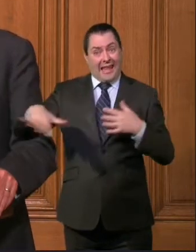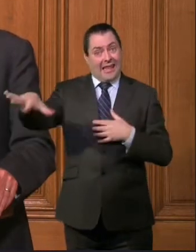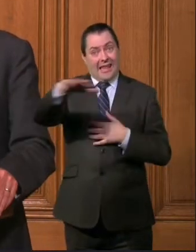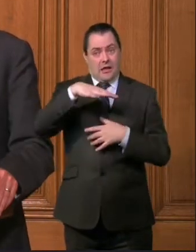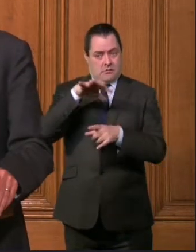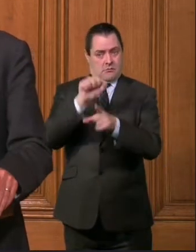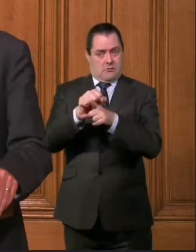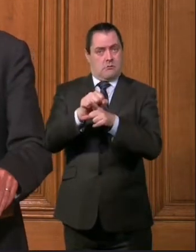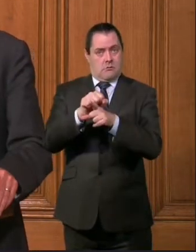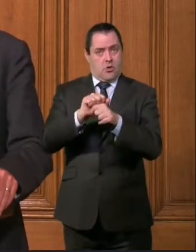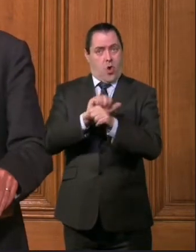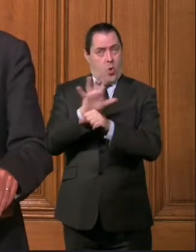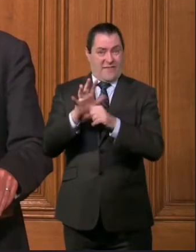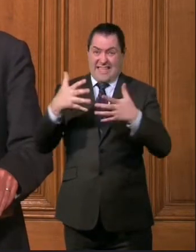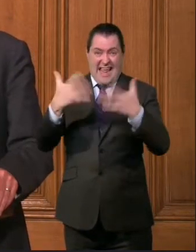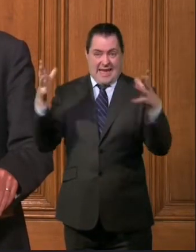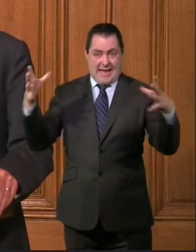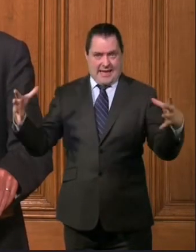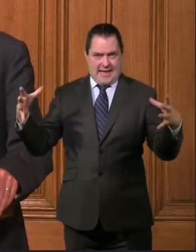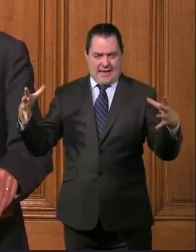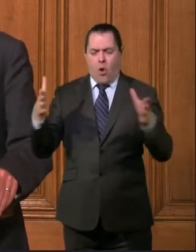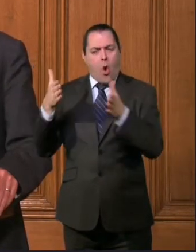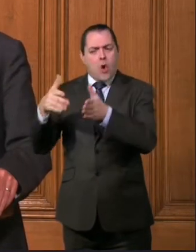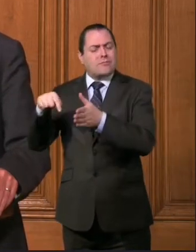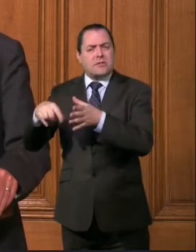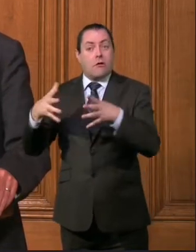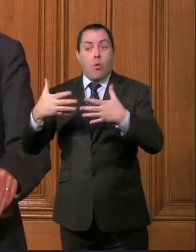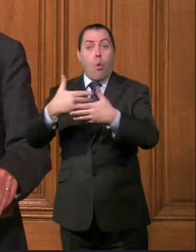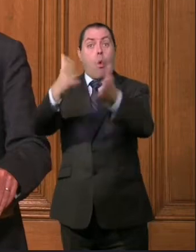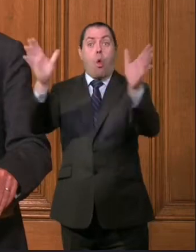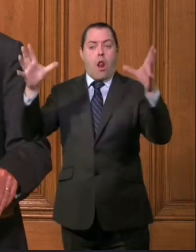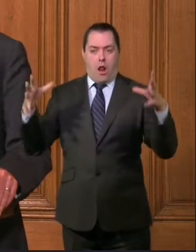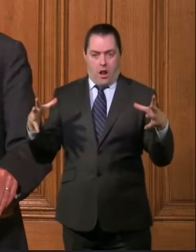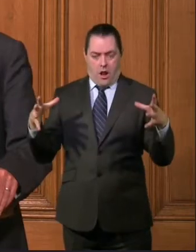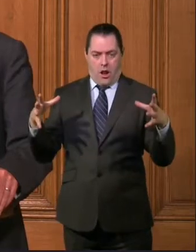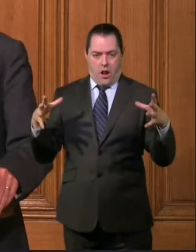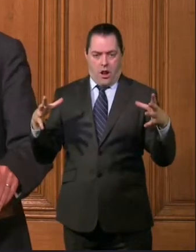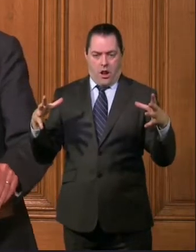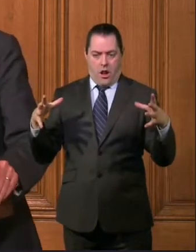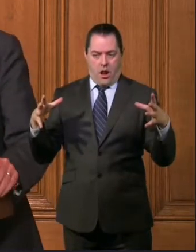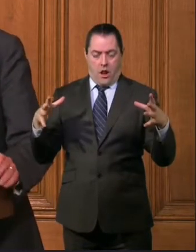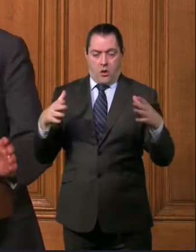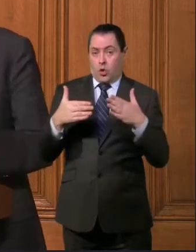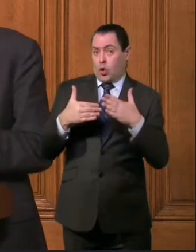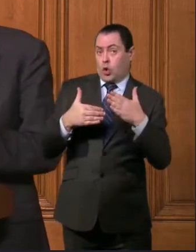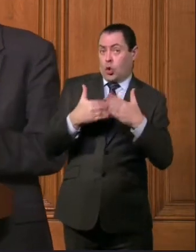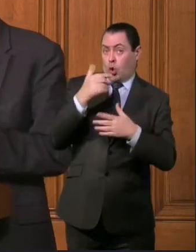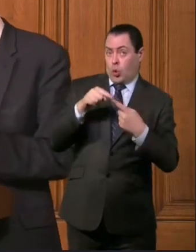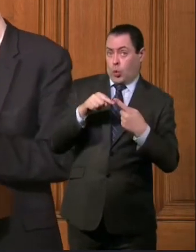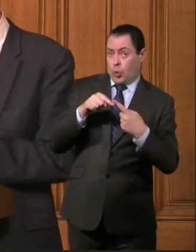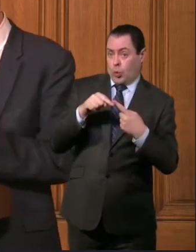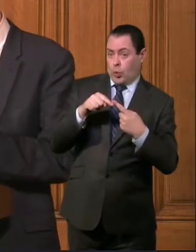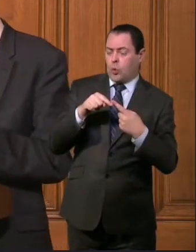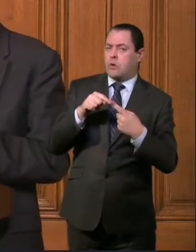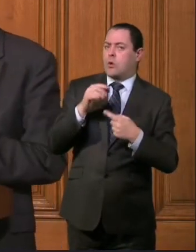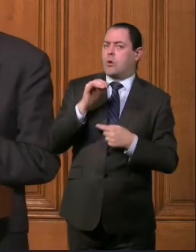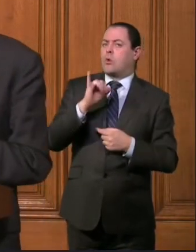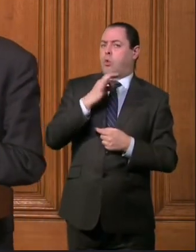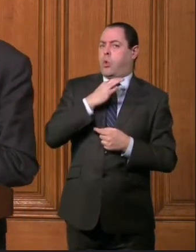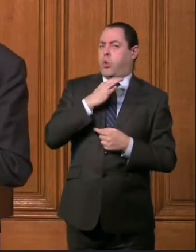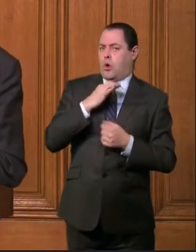risk for those who have the new variant compared to the old virus. Now, that evidence is not yet